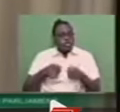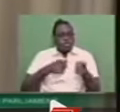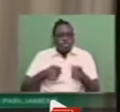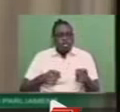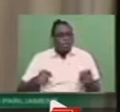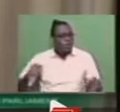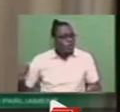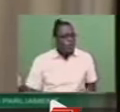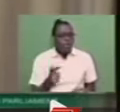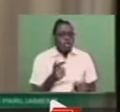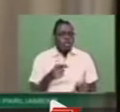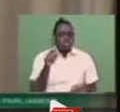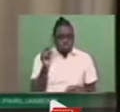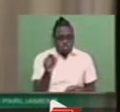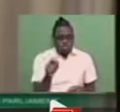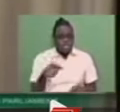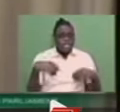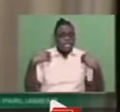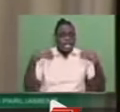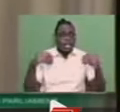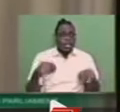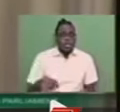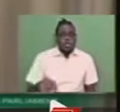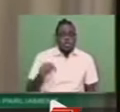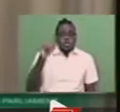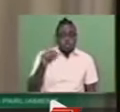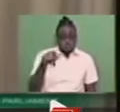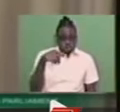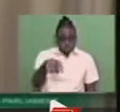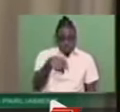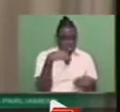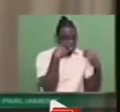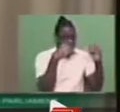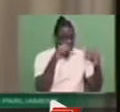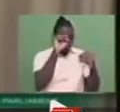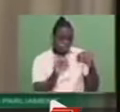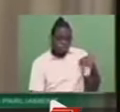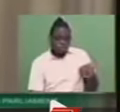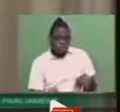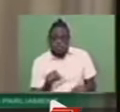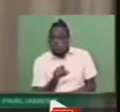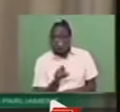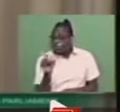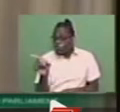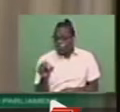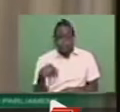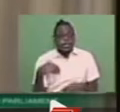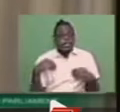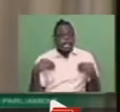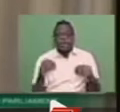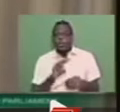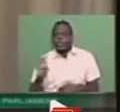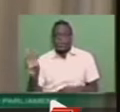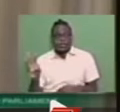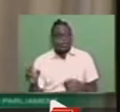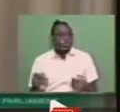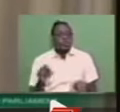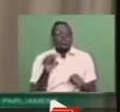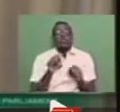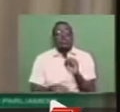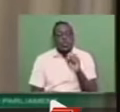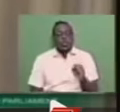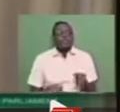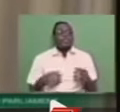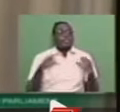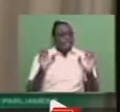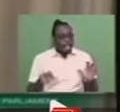south. So they worked it in a way, of course, for maximum benefit. Listen, businessmen want to make money, and they will do